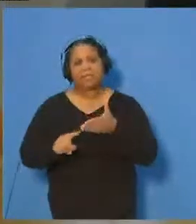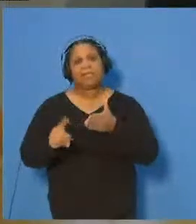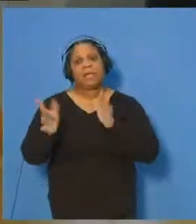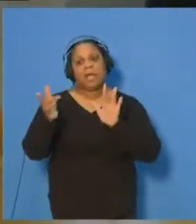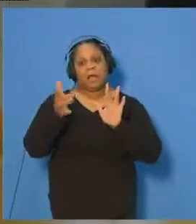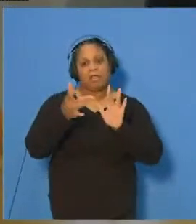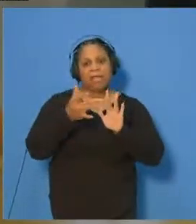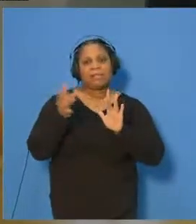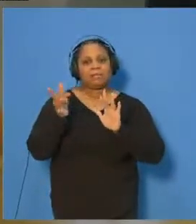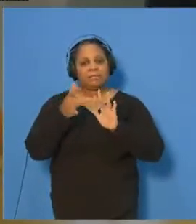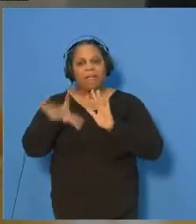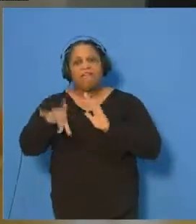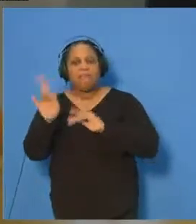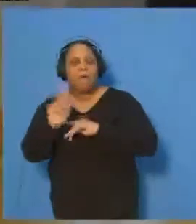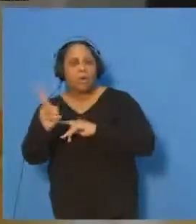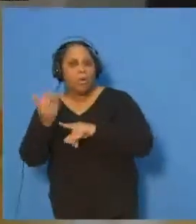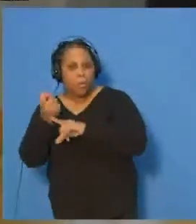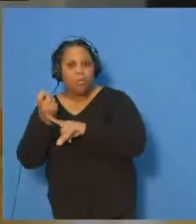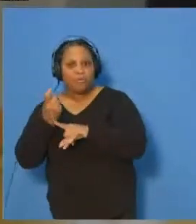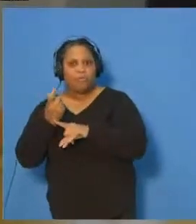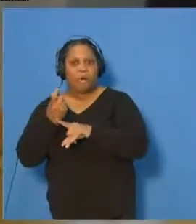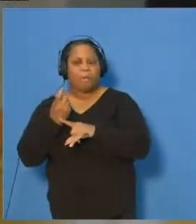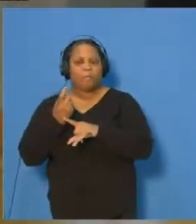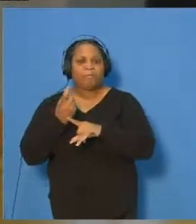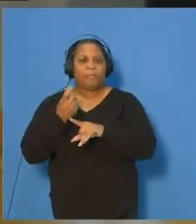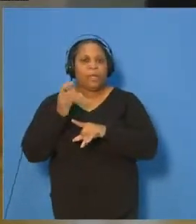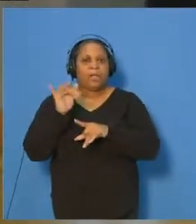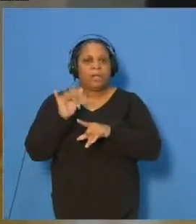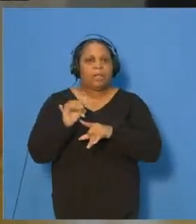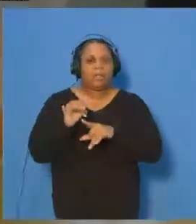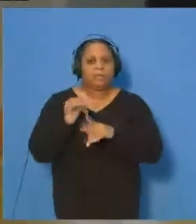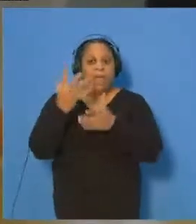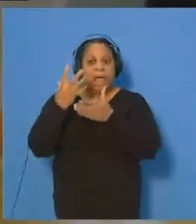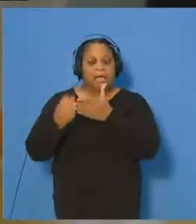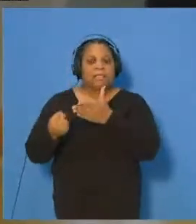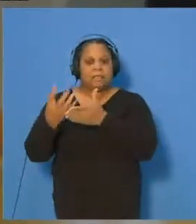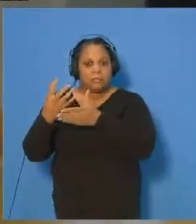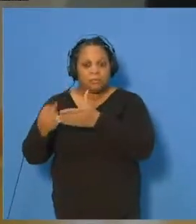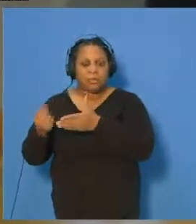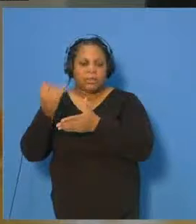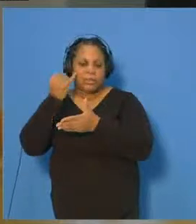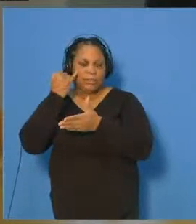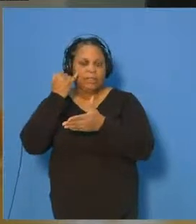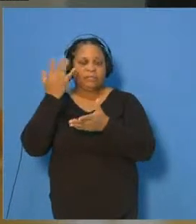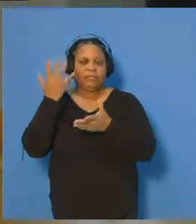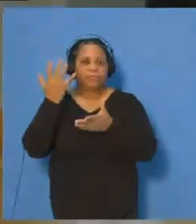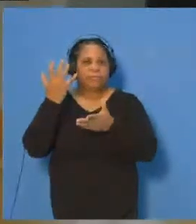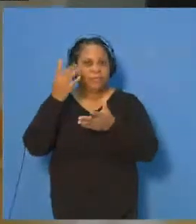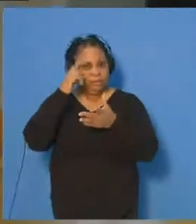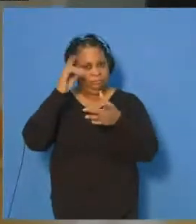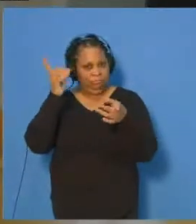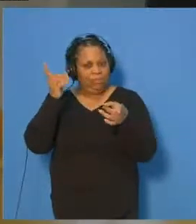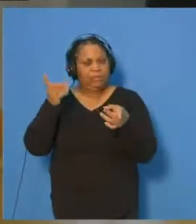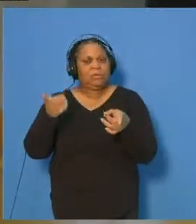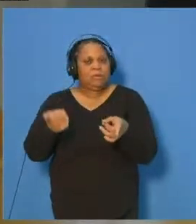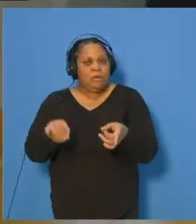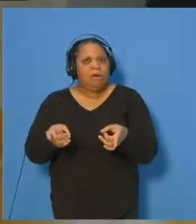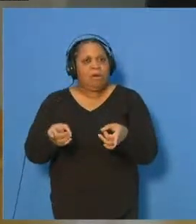contact tracing. So following that particular exploration, if it is determined that